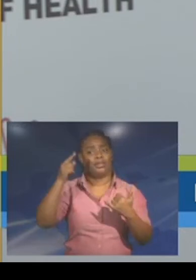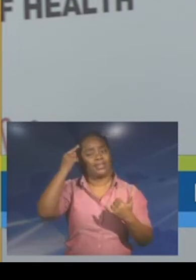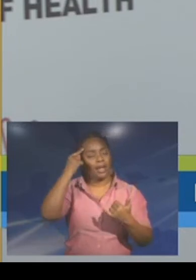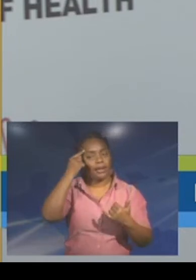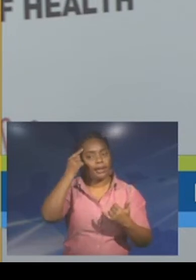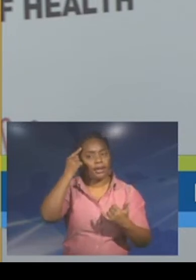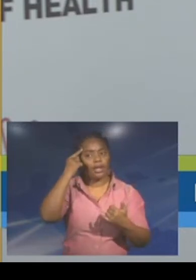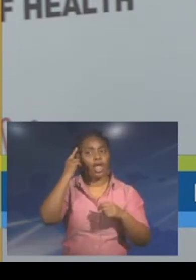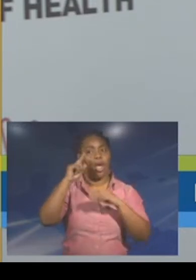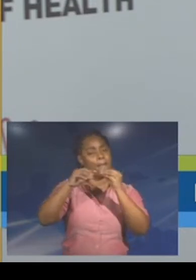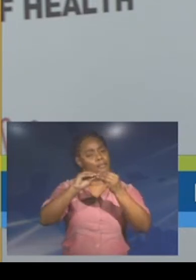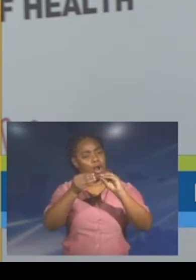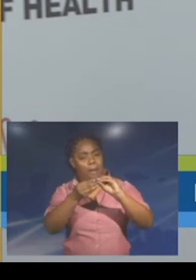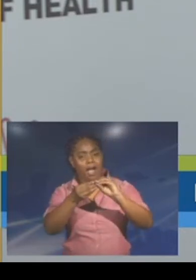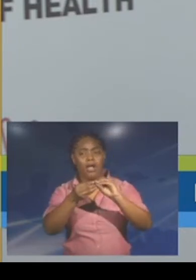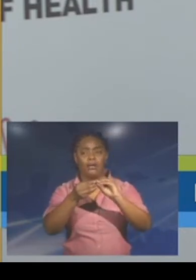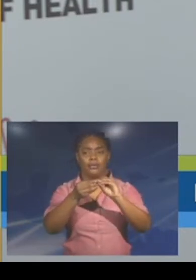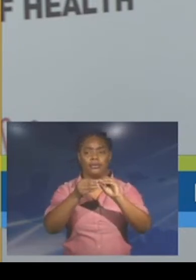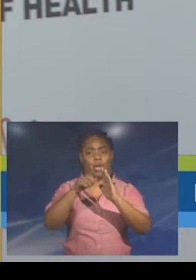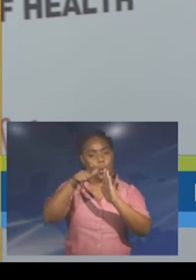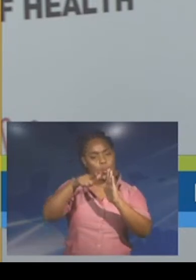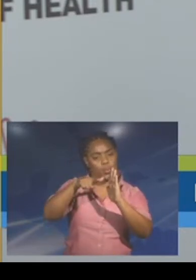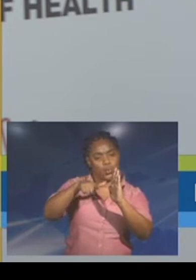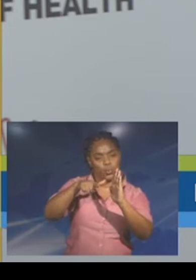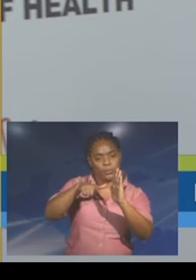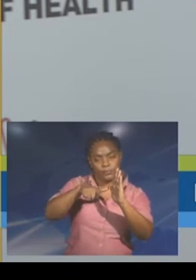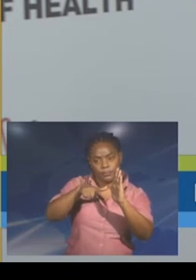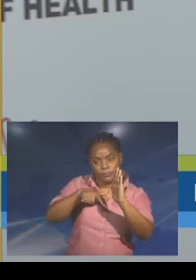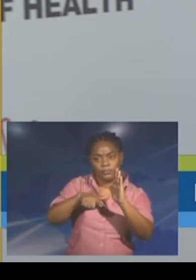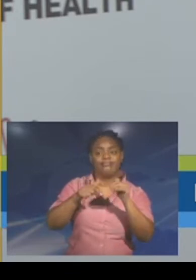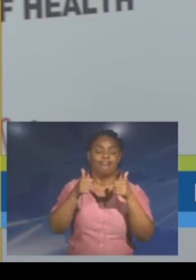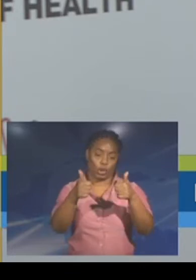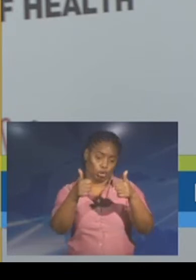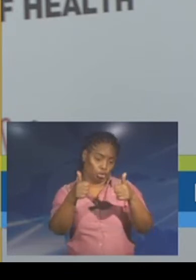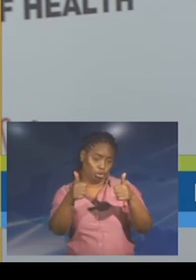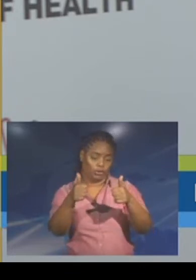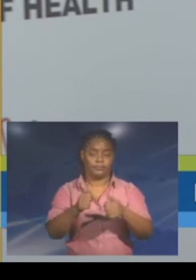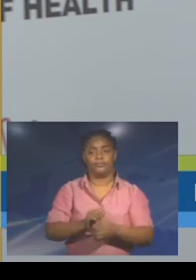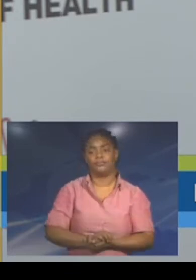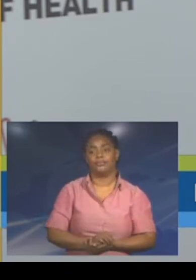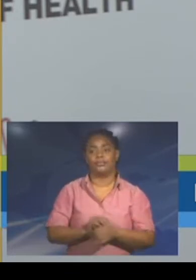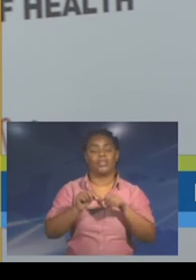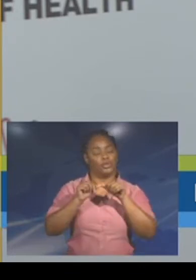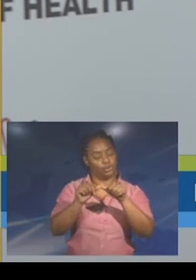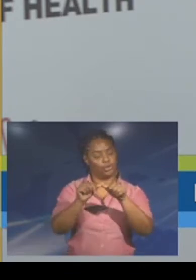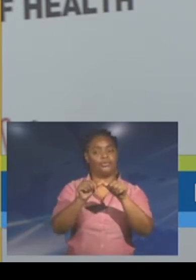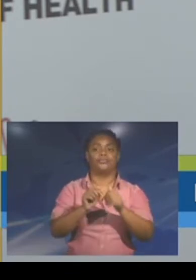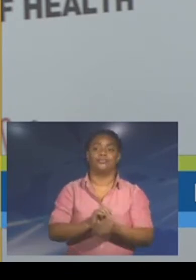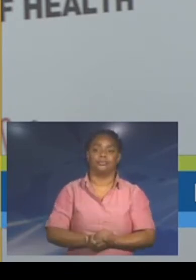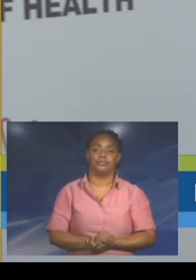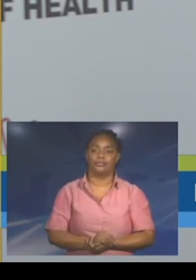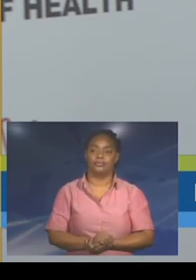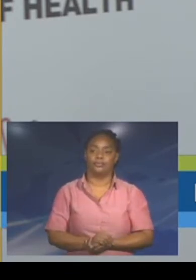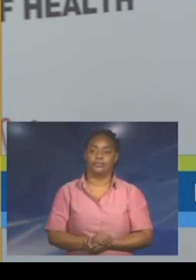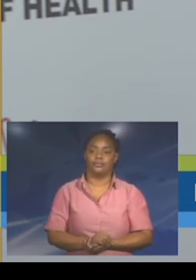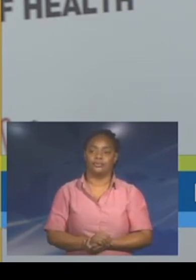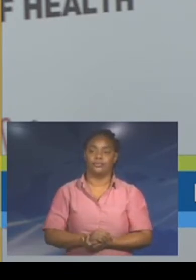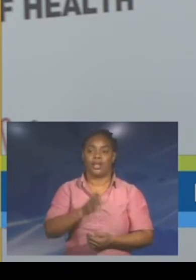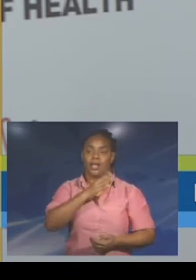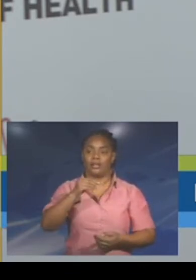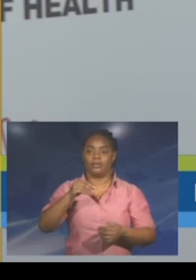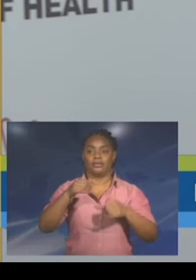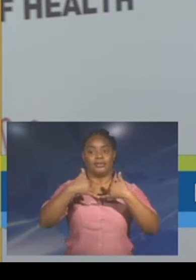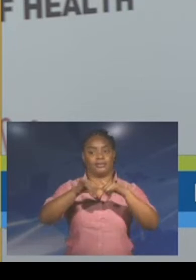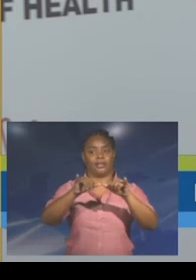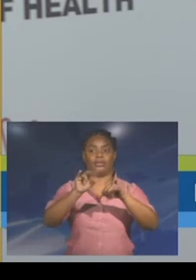a good direction. And just to underscore what Minister said in the last question, our testing strategy has remained unchanged for the